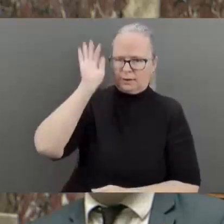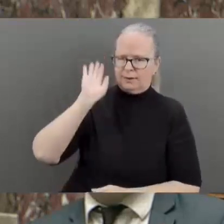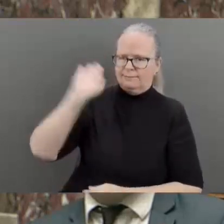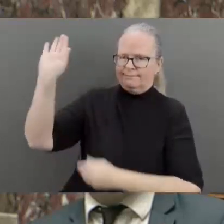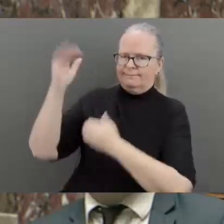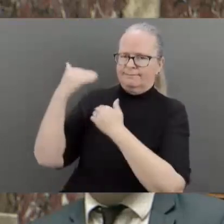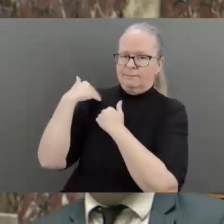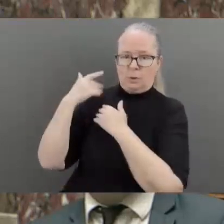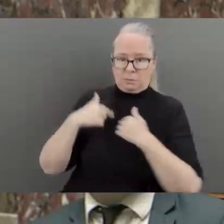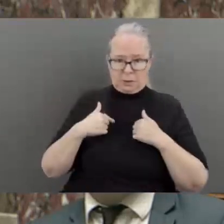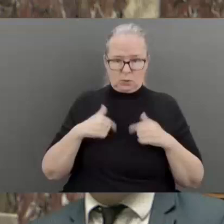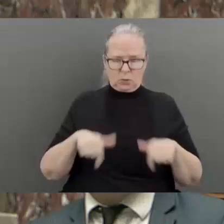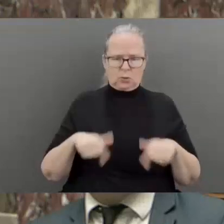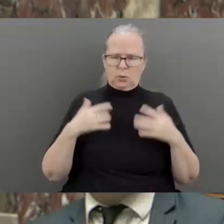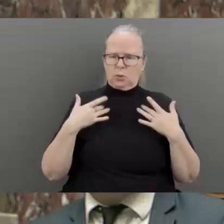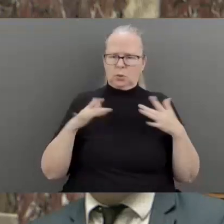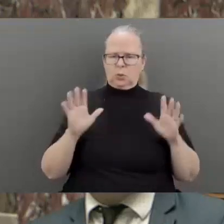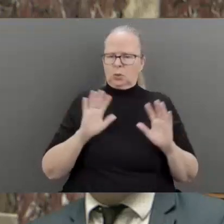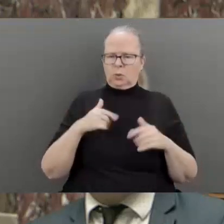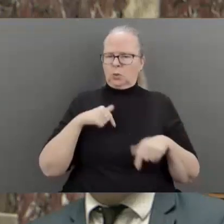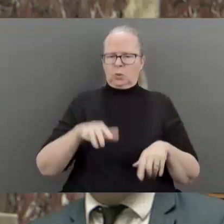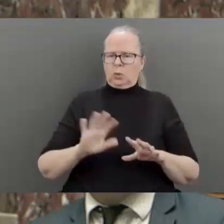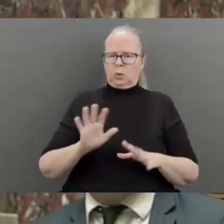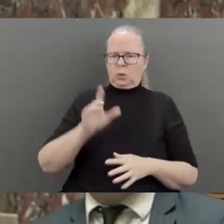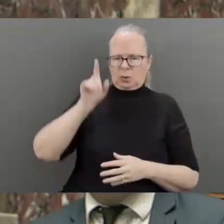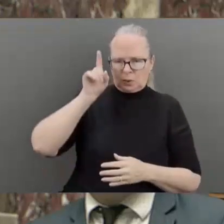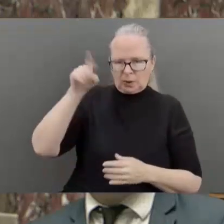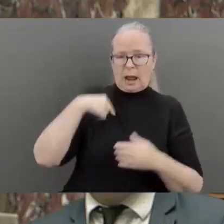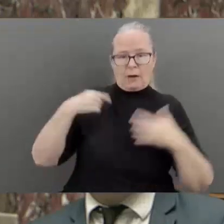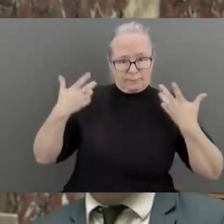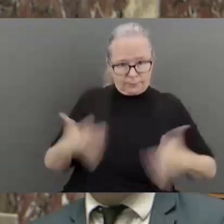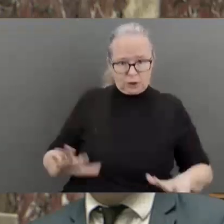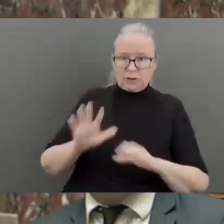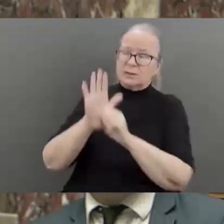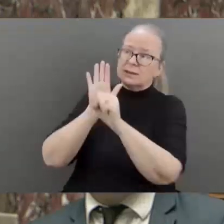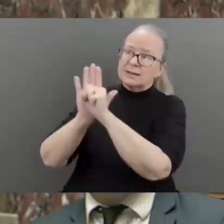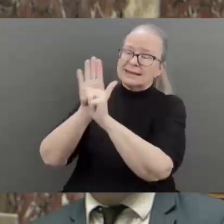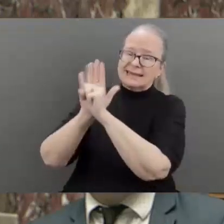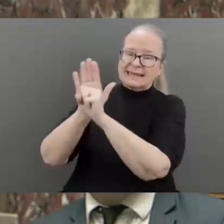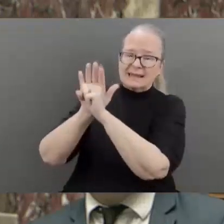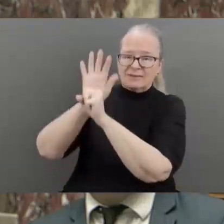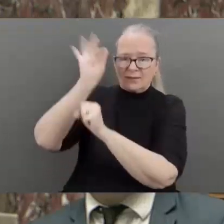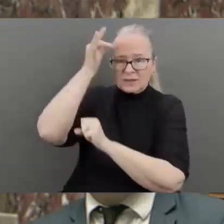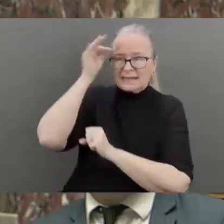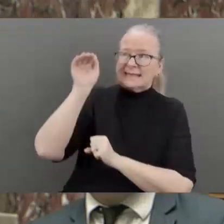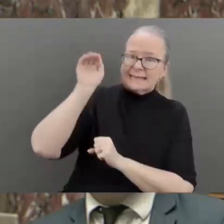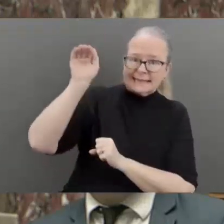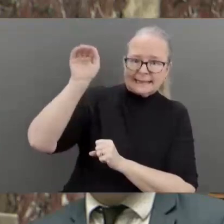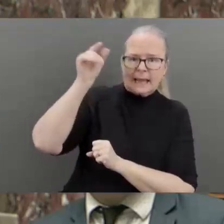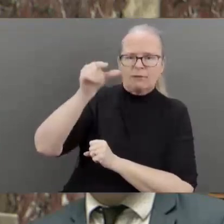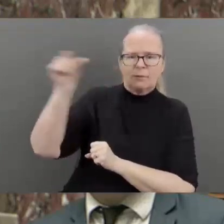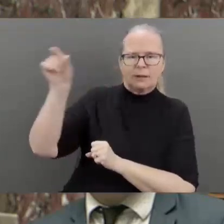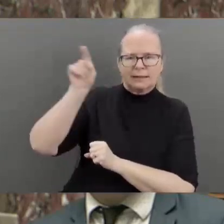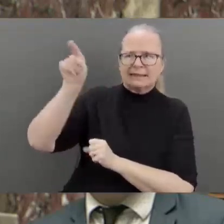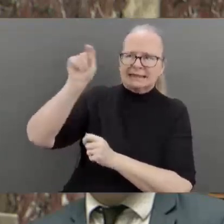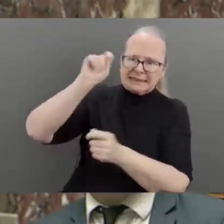We've advocated to the federal government to change the law, and it is a work in progress with us and